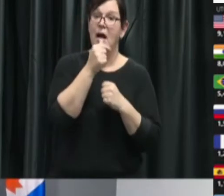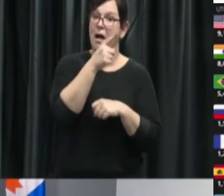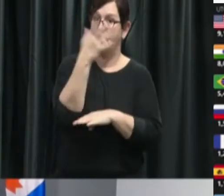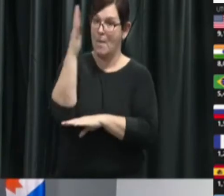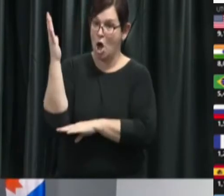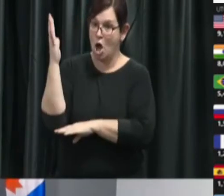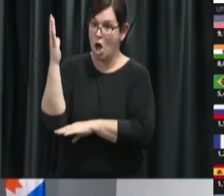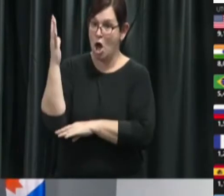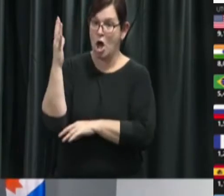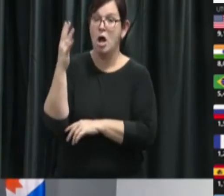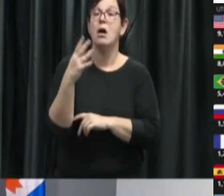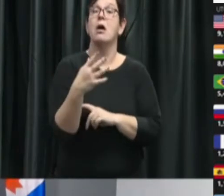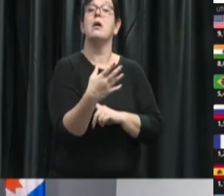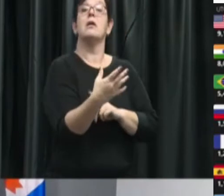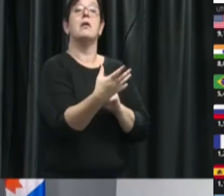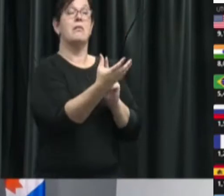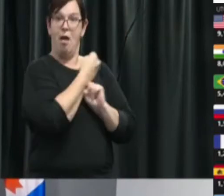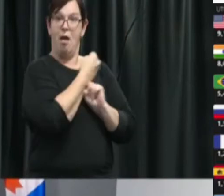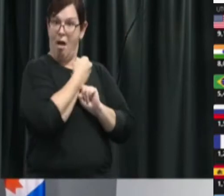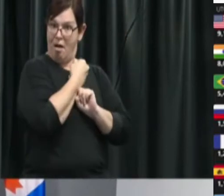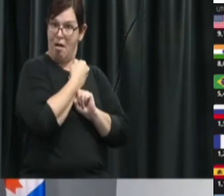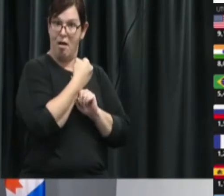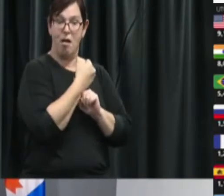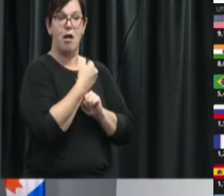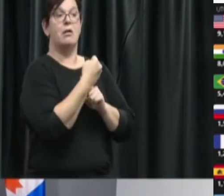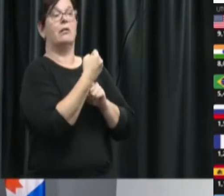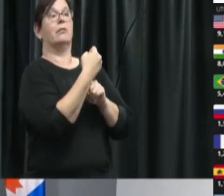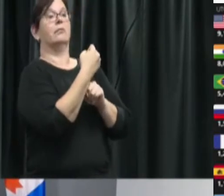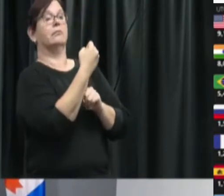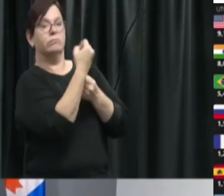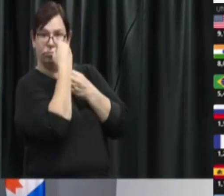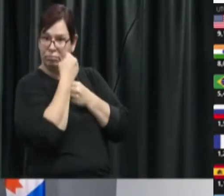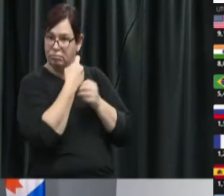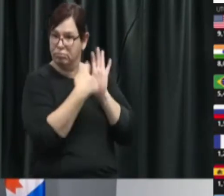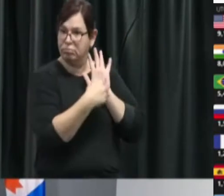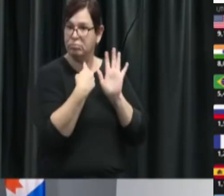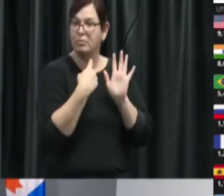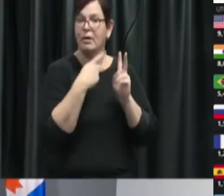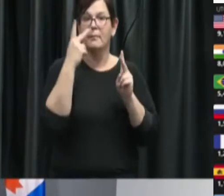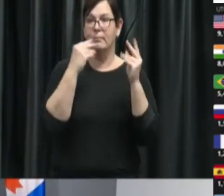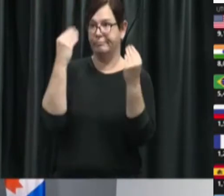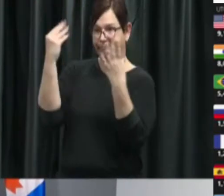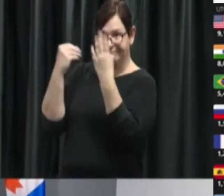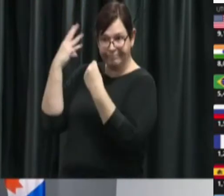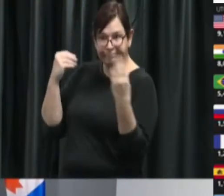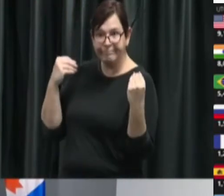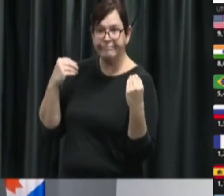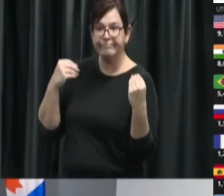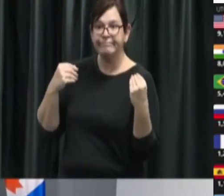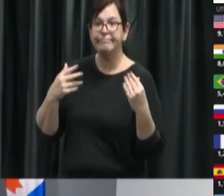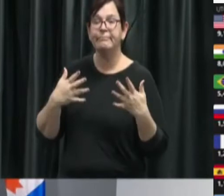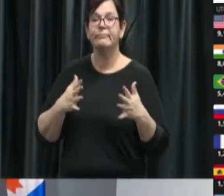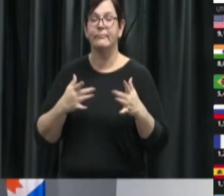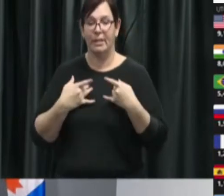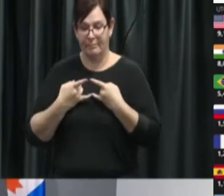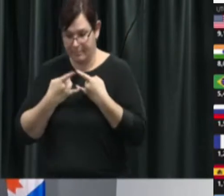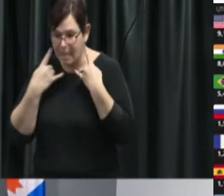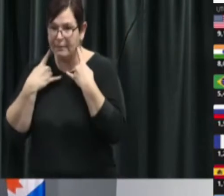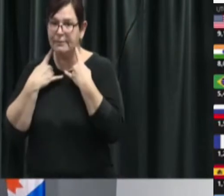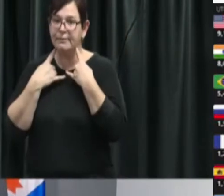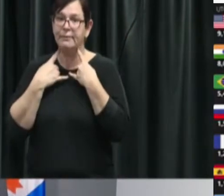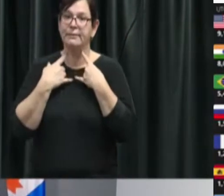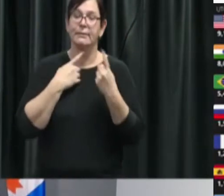I have had my picture taken many times in the period since then over the last few months by people where I was and they were wearing a mask, but nonetheless they got too close to me, and